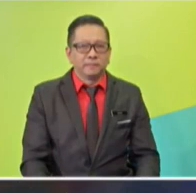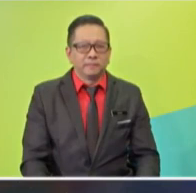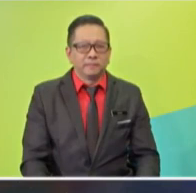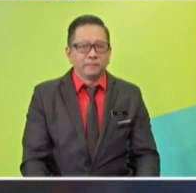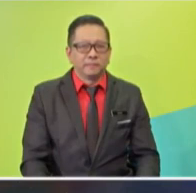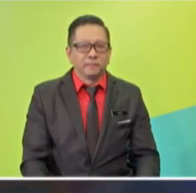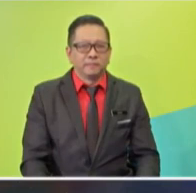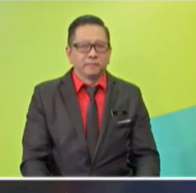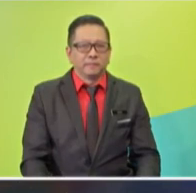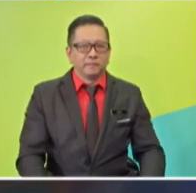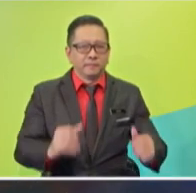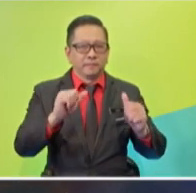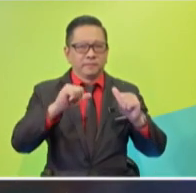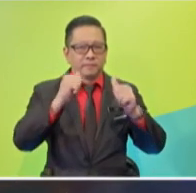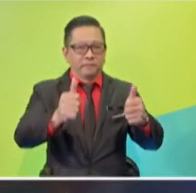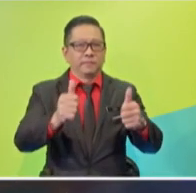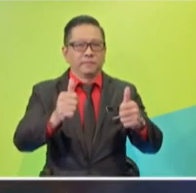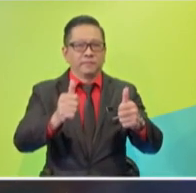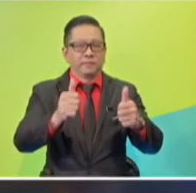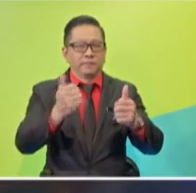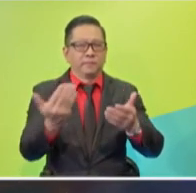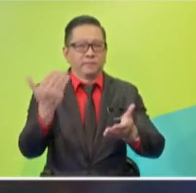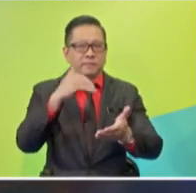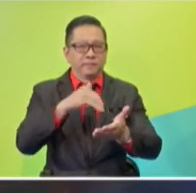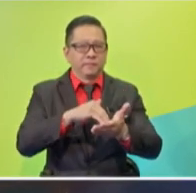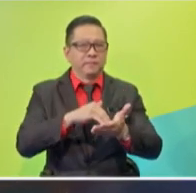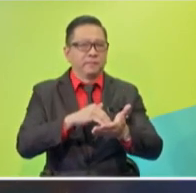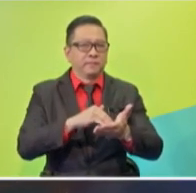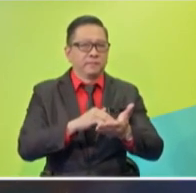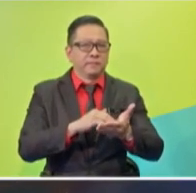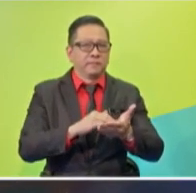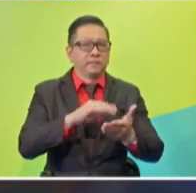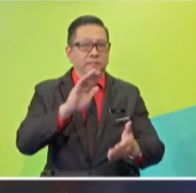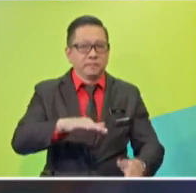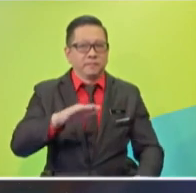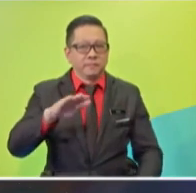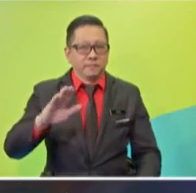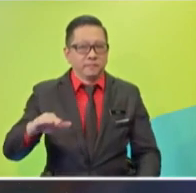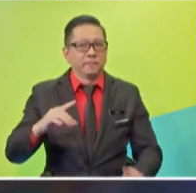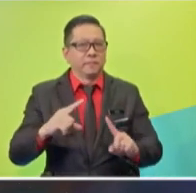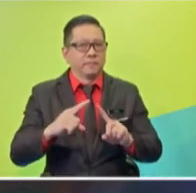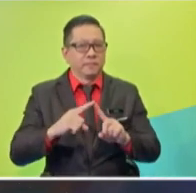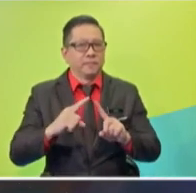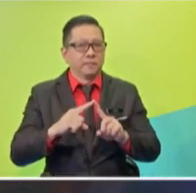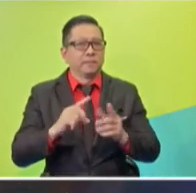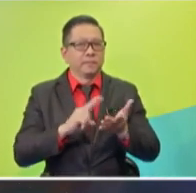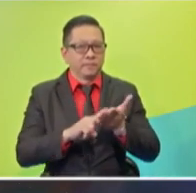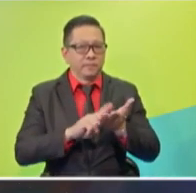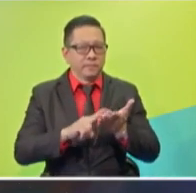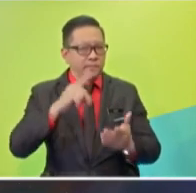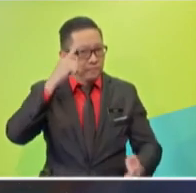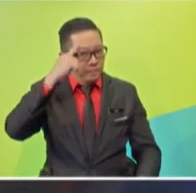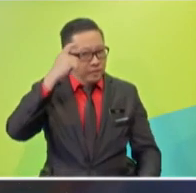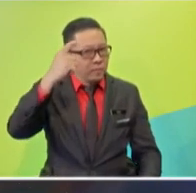up for Ningzi, right, let's have another pupil to read the clues of her dream